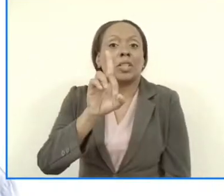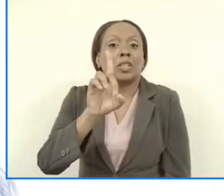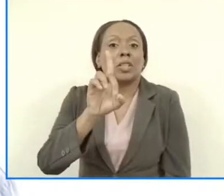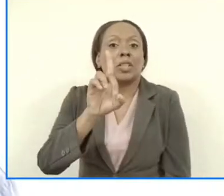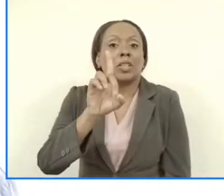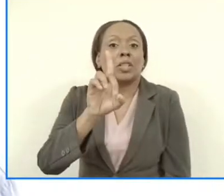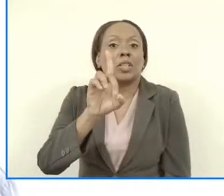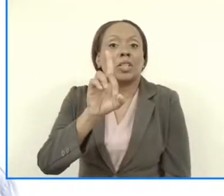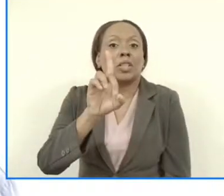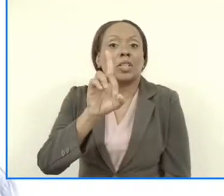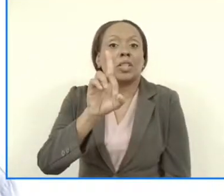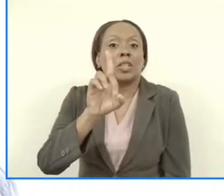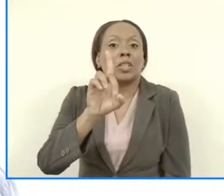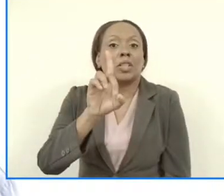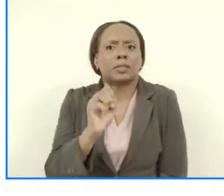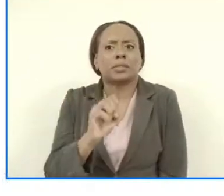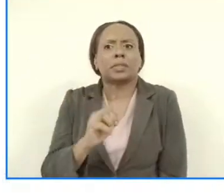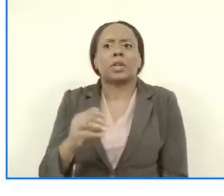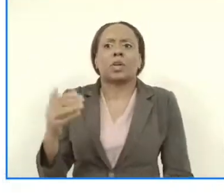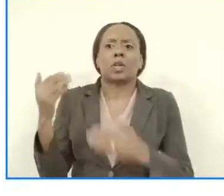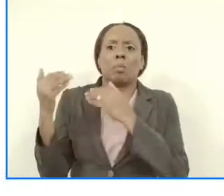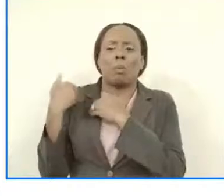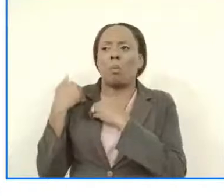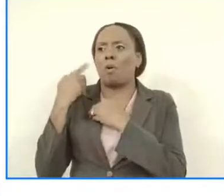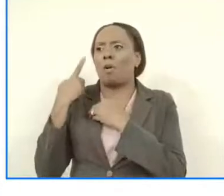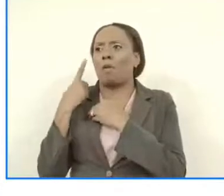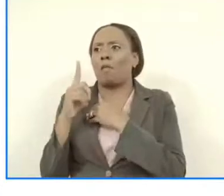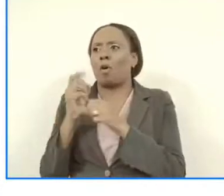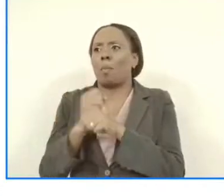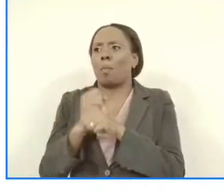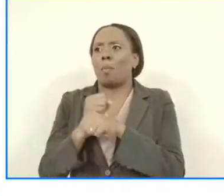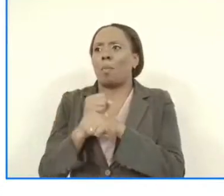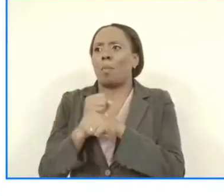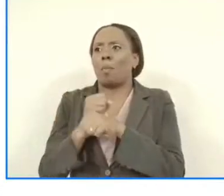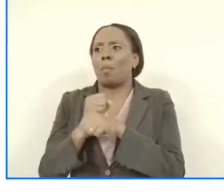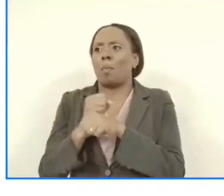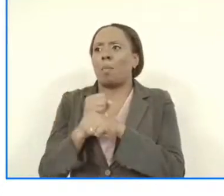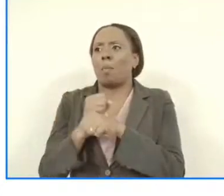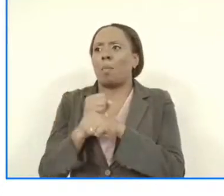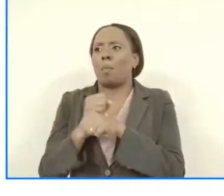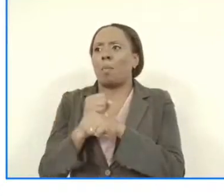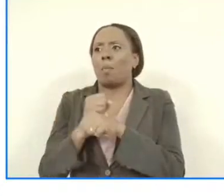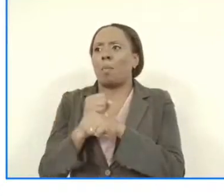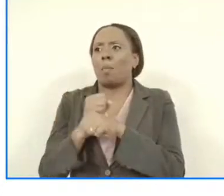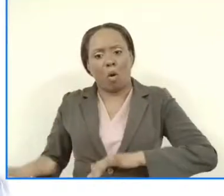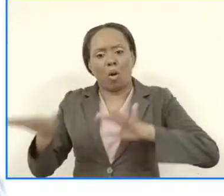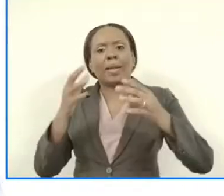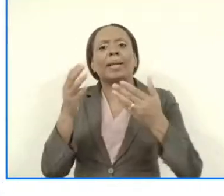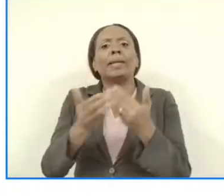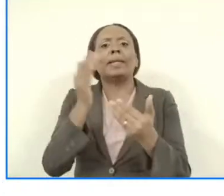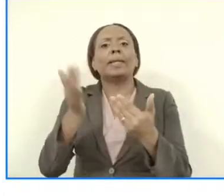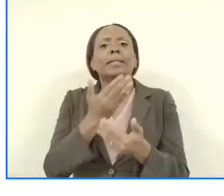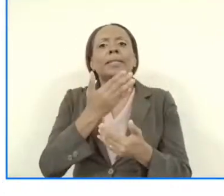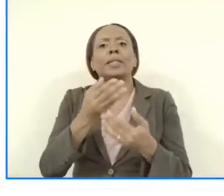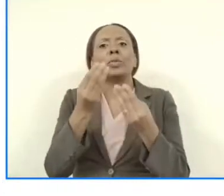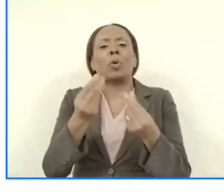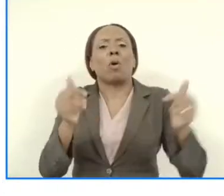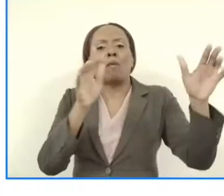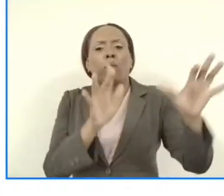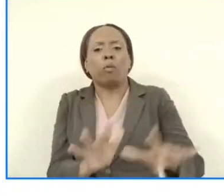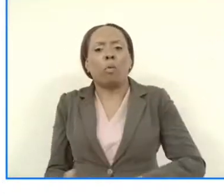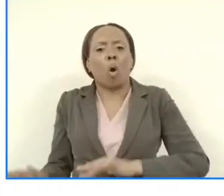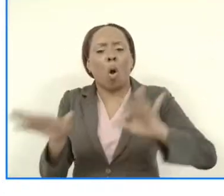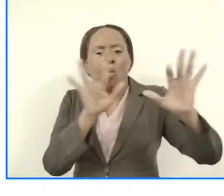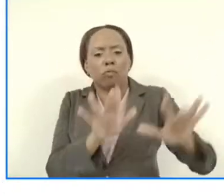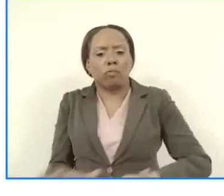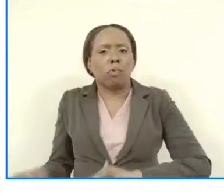program with retention ponds and detention ponds and channeling the water to where it needs to go, and that was shown at the